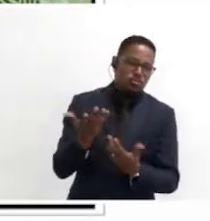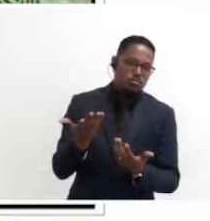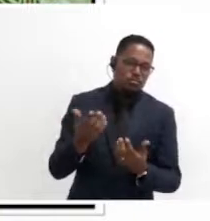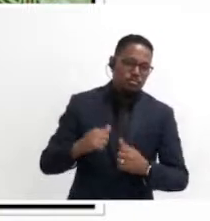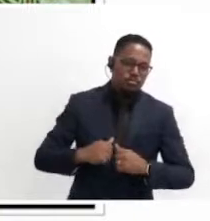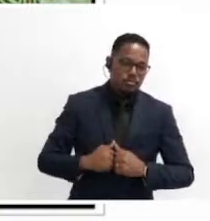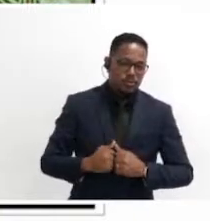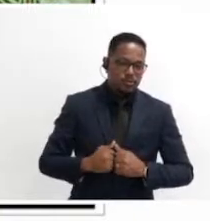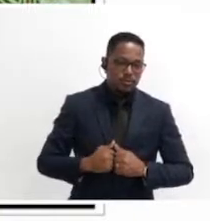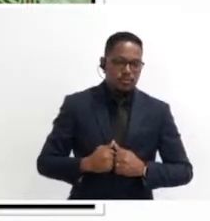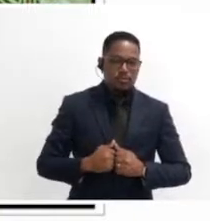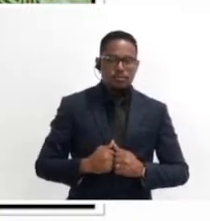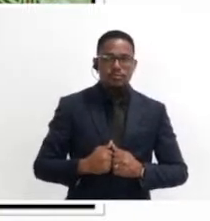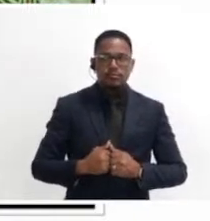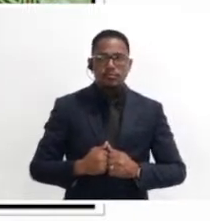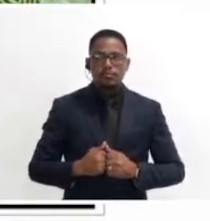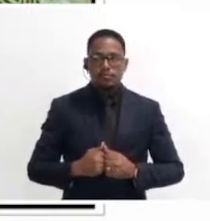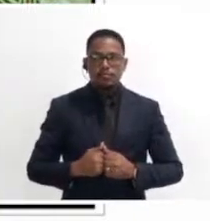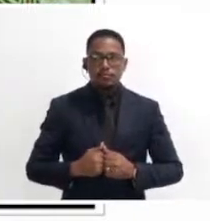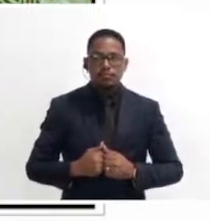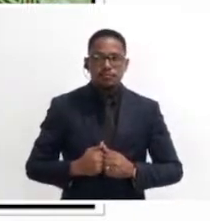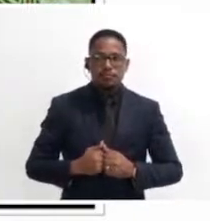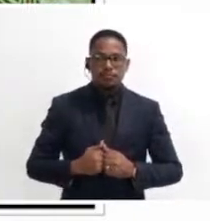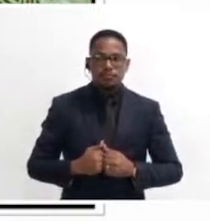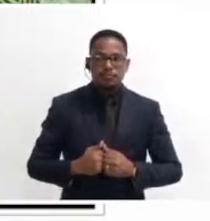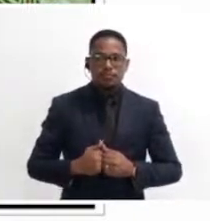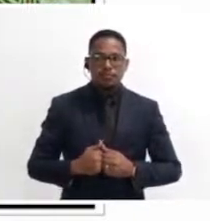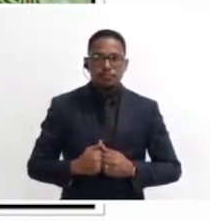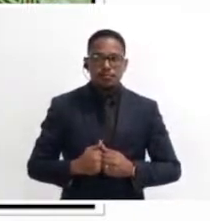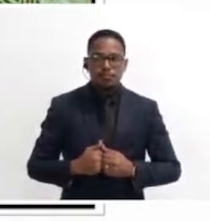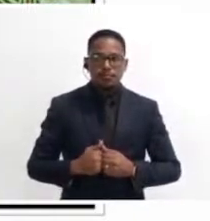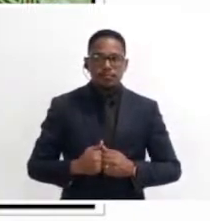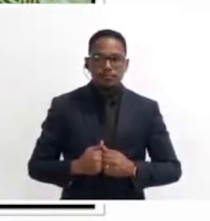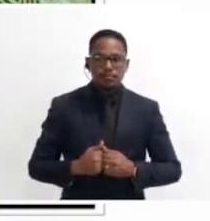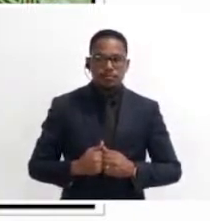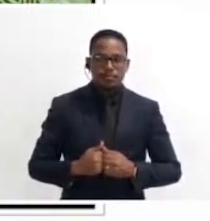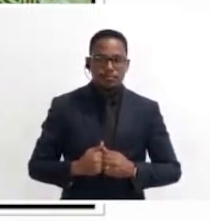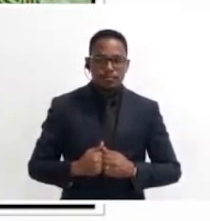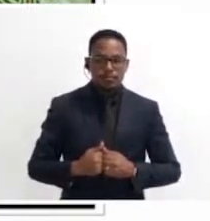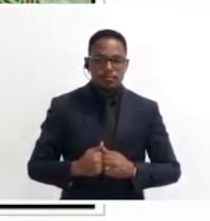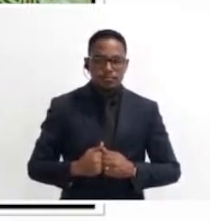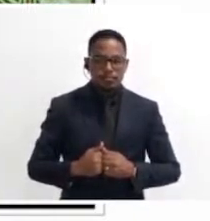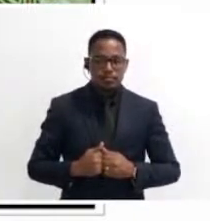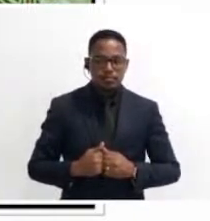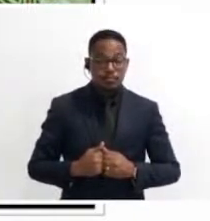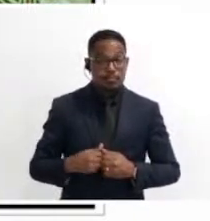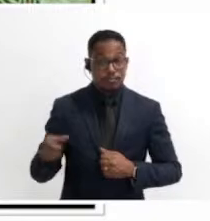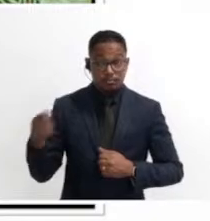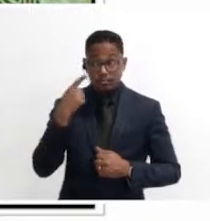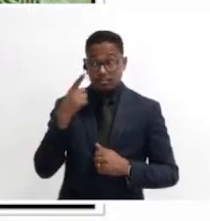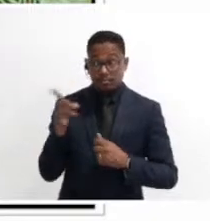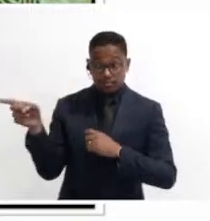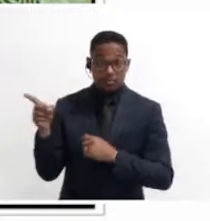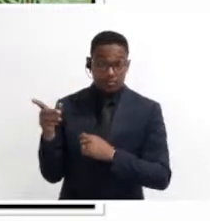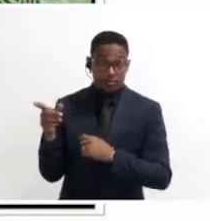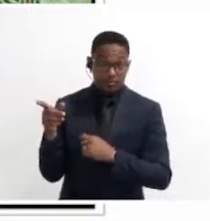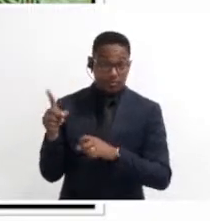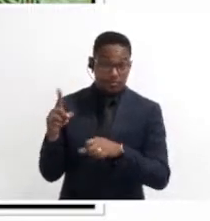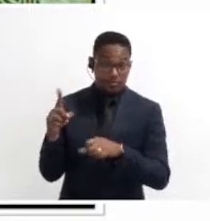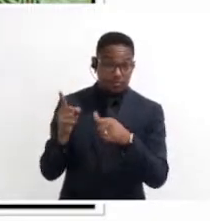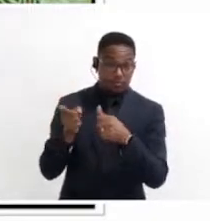This same kind of thing. This one is a particular one where they